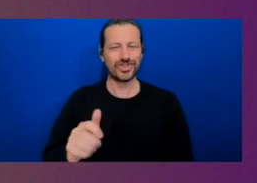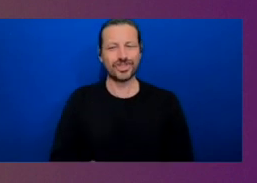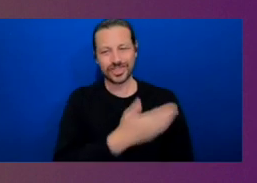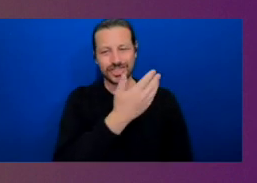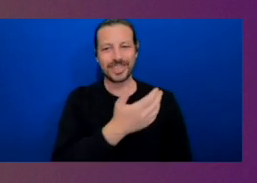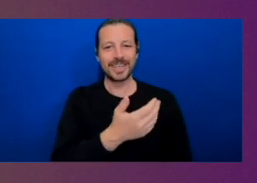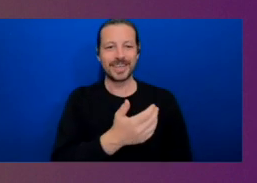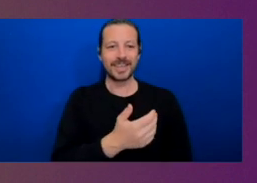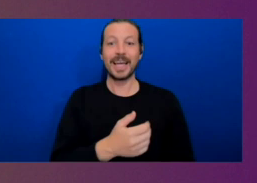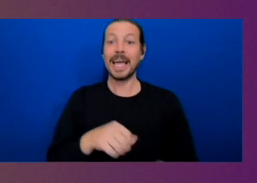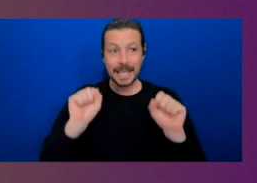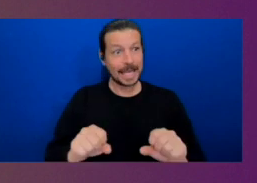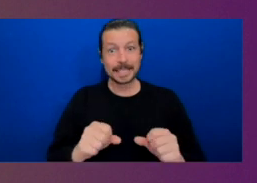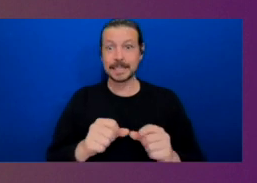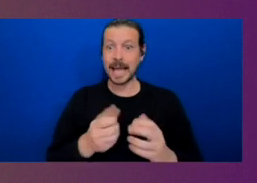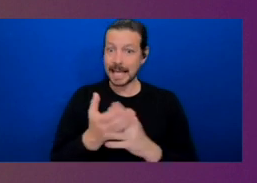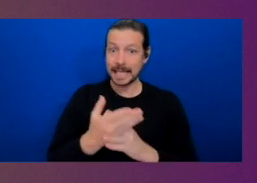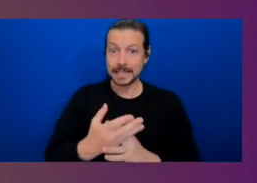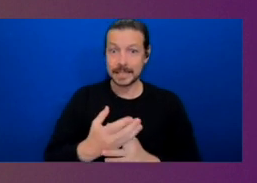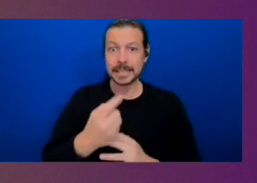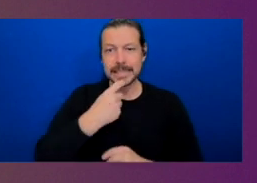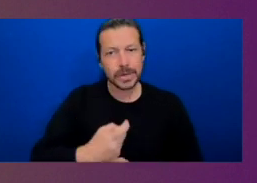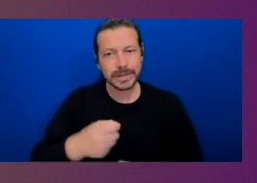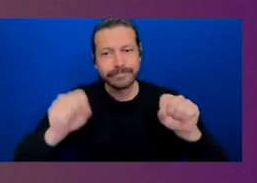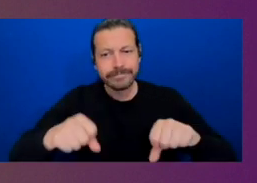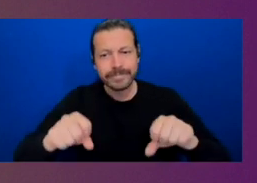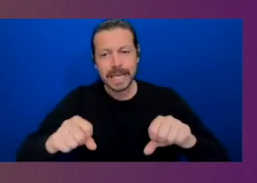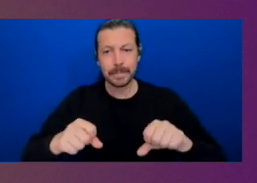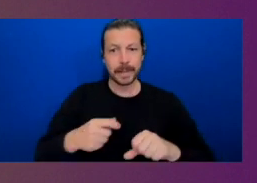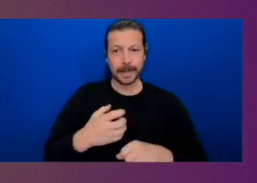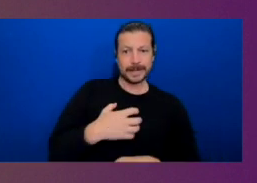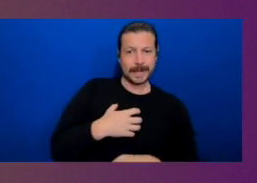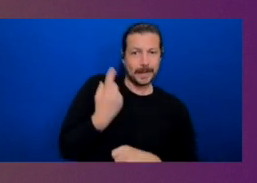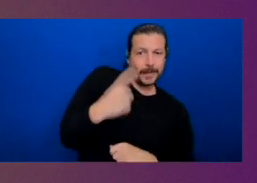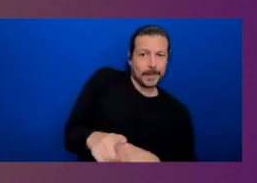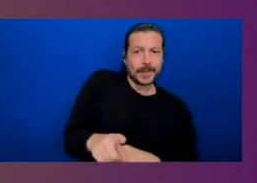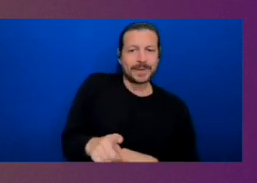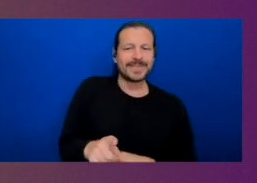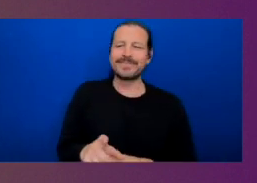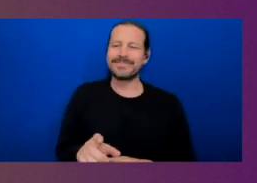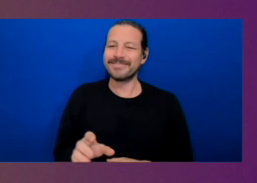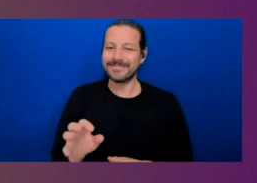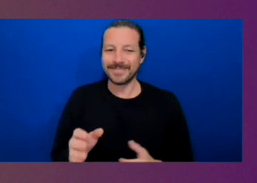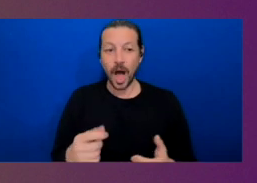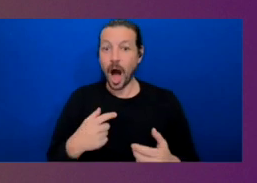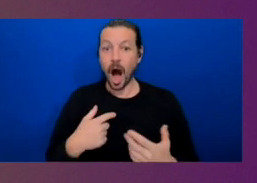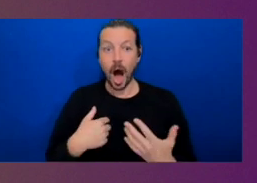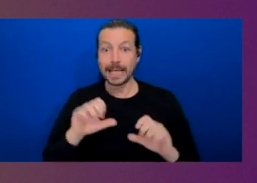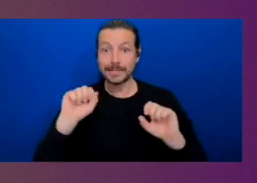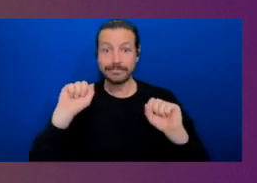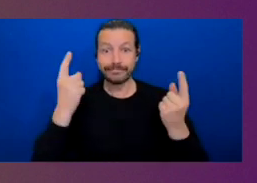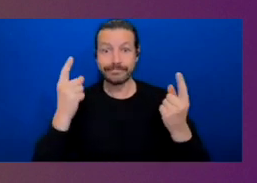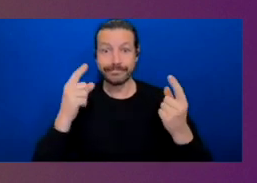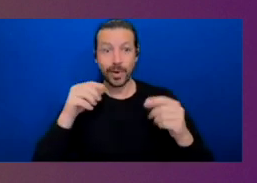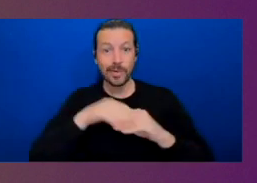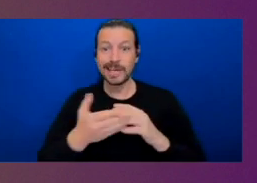course it is, but don't be scared by it. I knew nothing about accessibility until I got interested, and bit